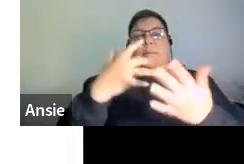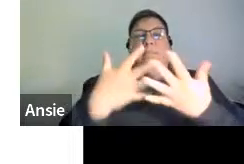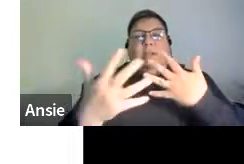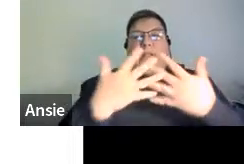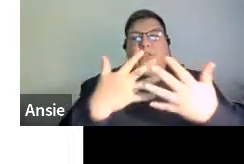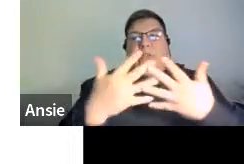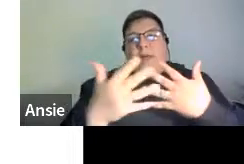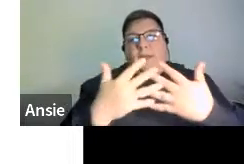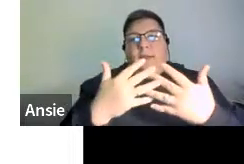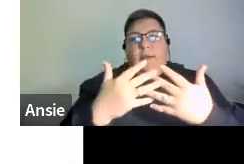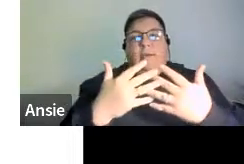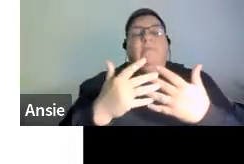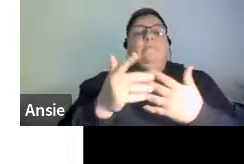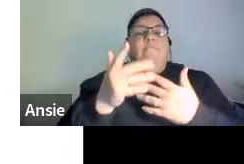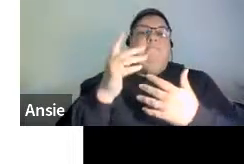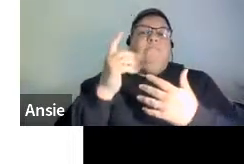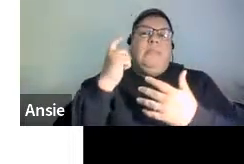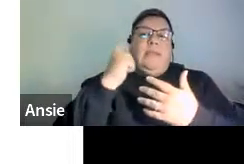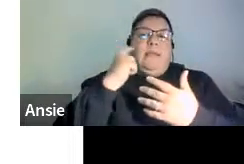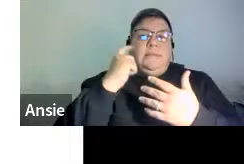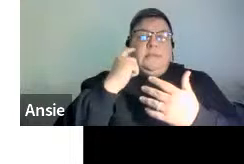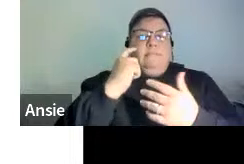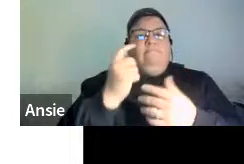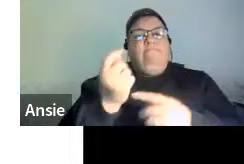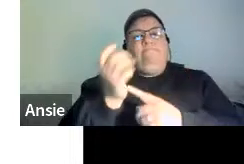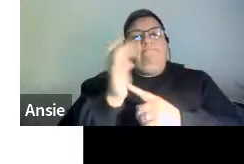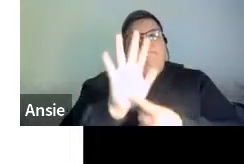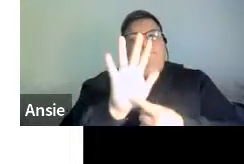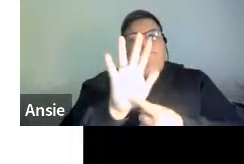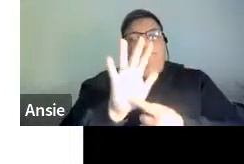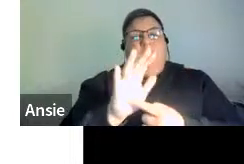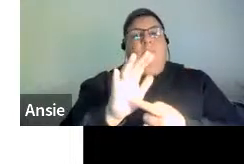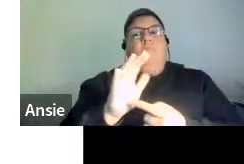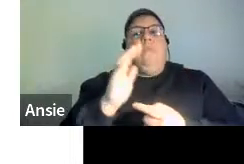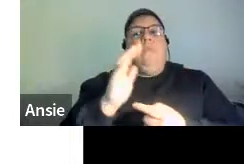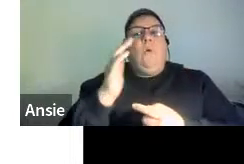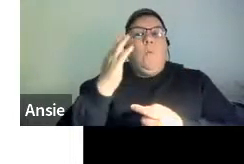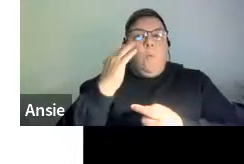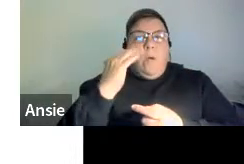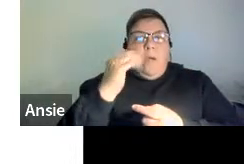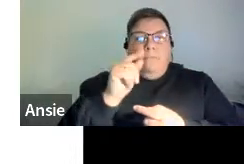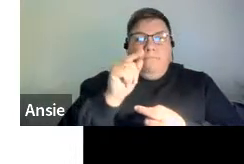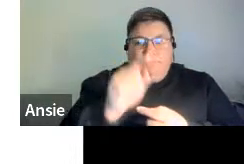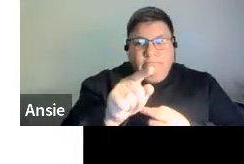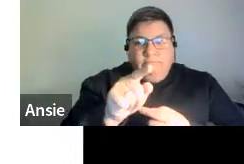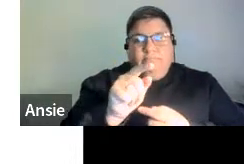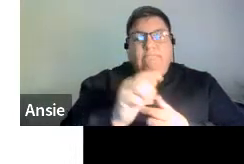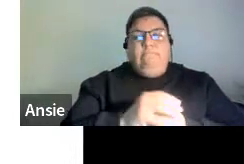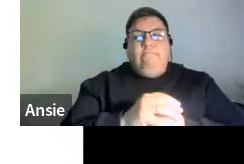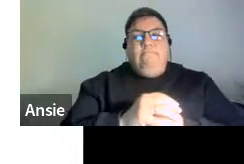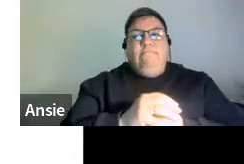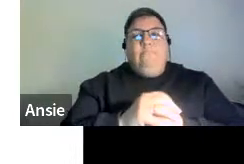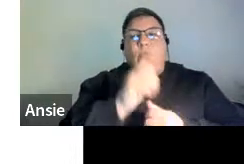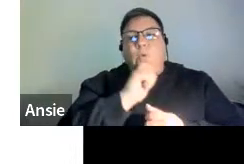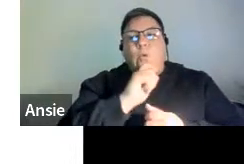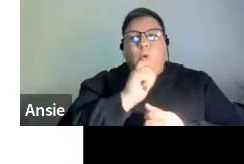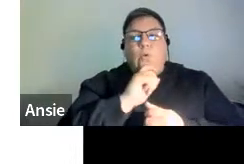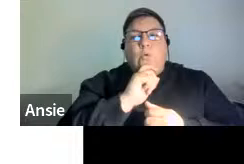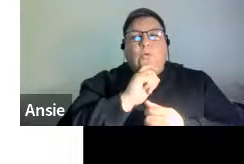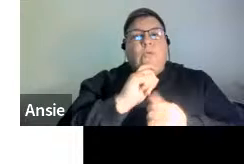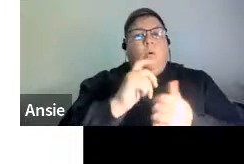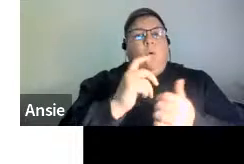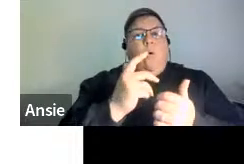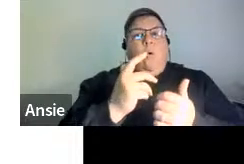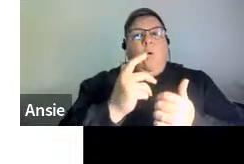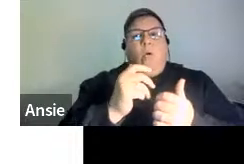much advisable to utilize, especially when you are using or activating yourself for